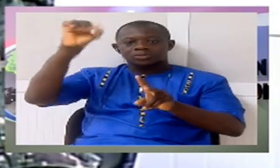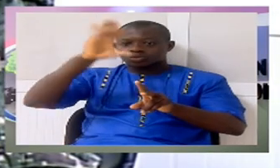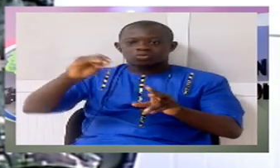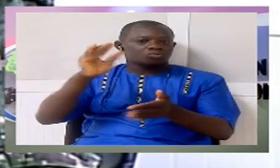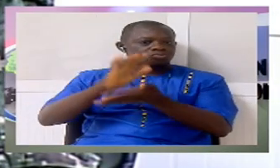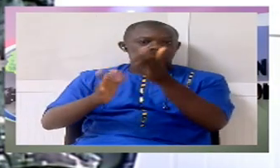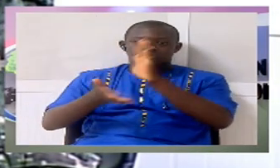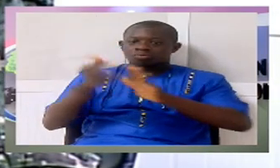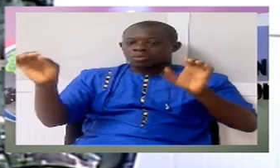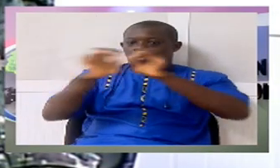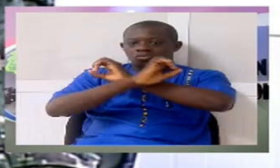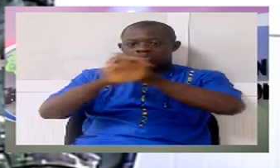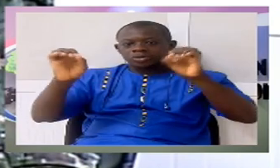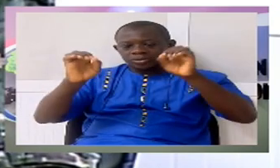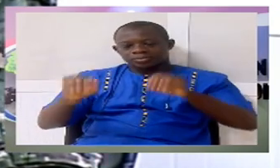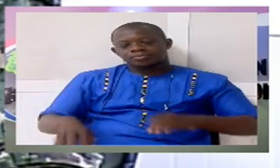ko ci